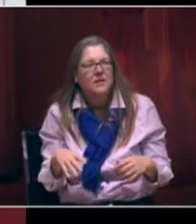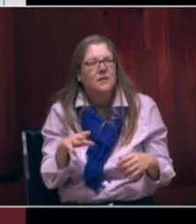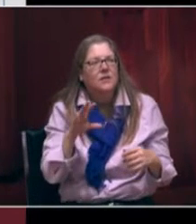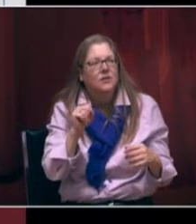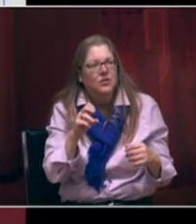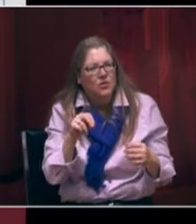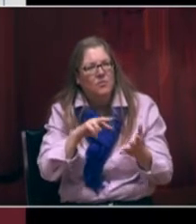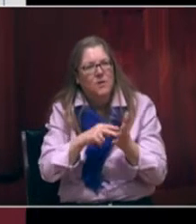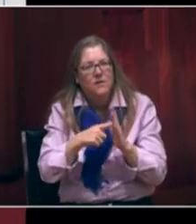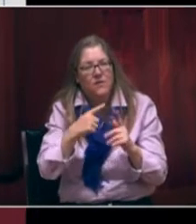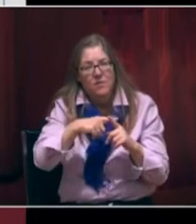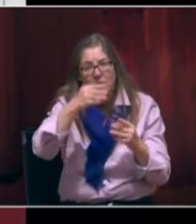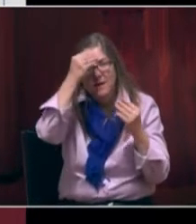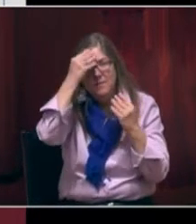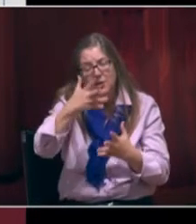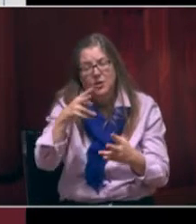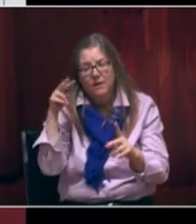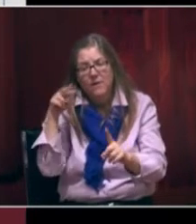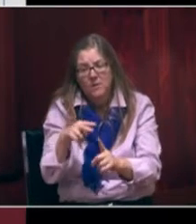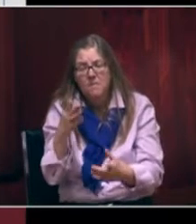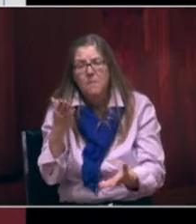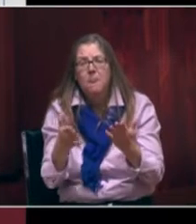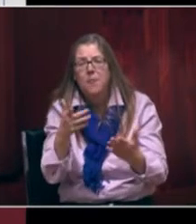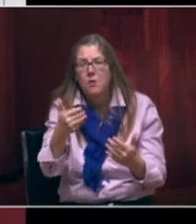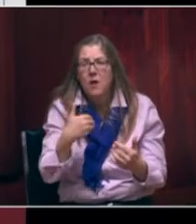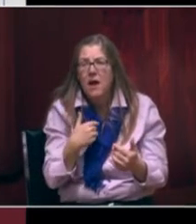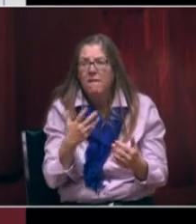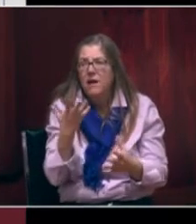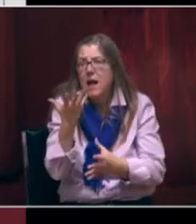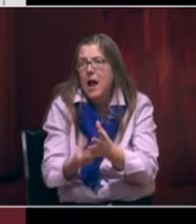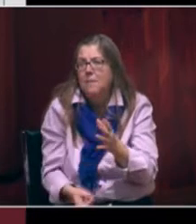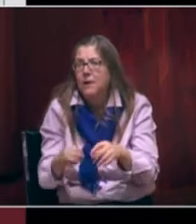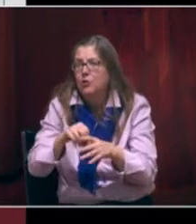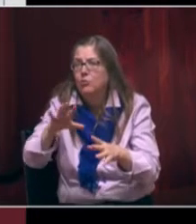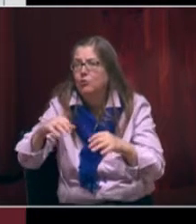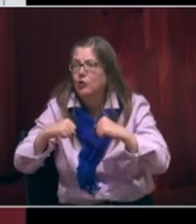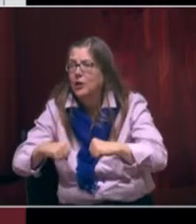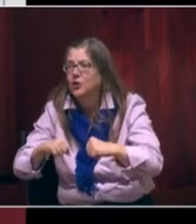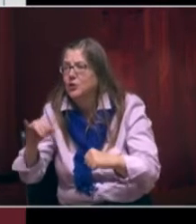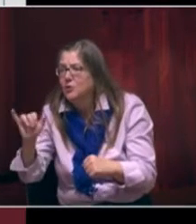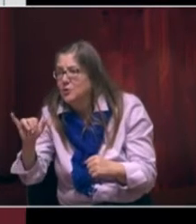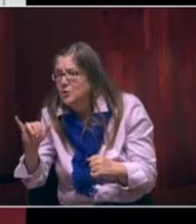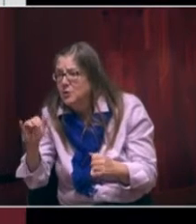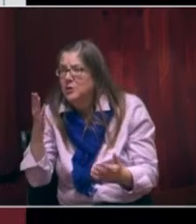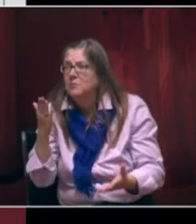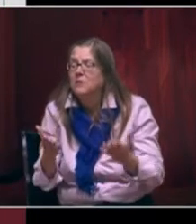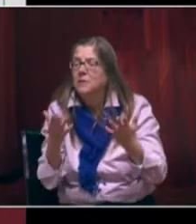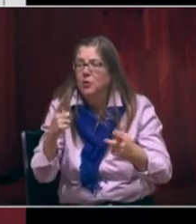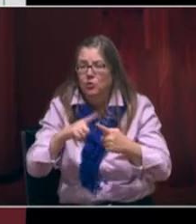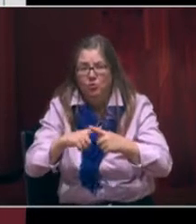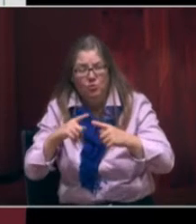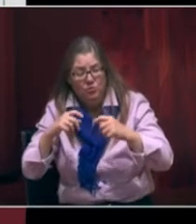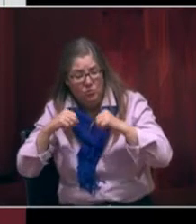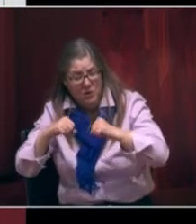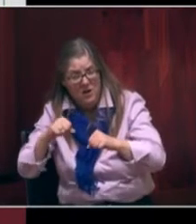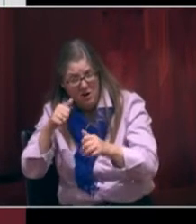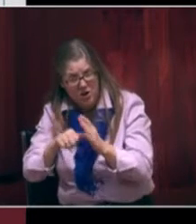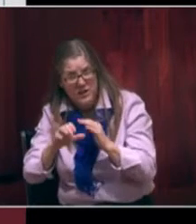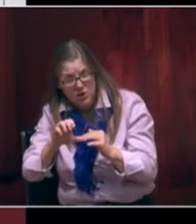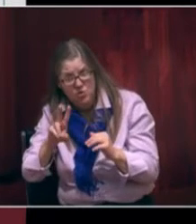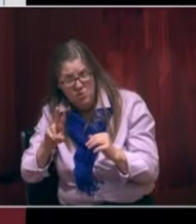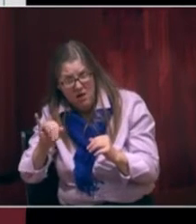means from an information security standpoint is that you may have an actual gap in protection, meaning that in order to protect it under the CUI program, you need to